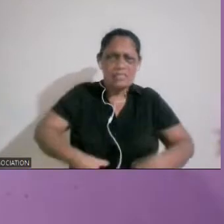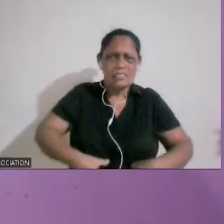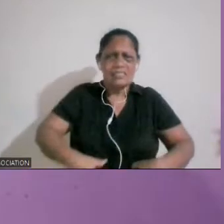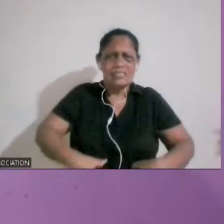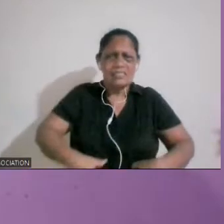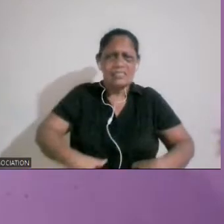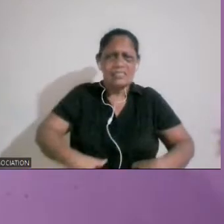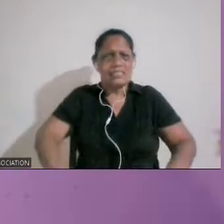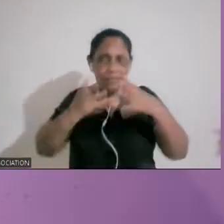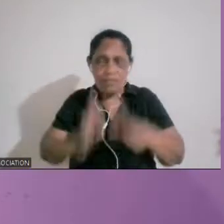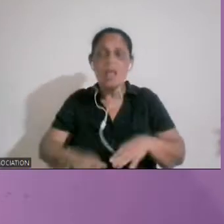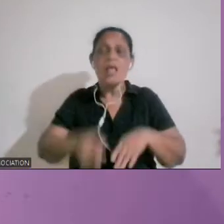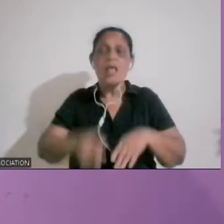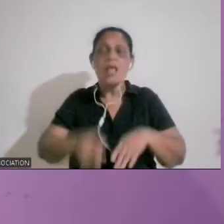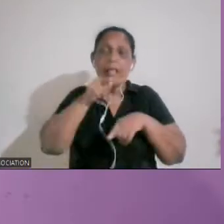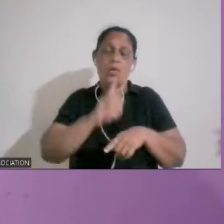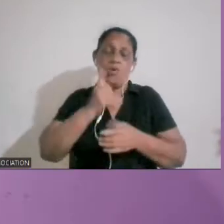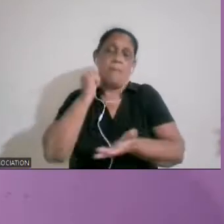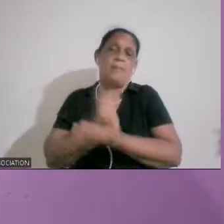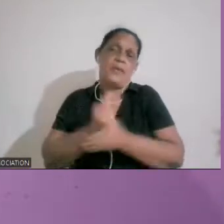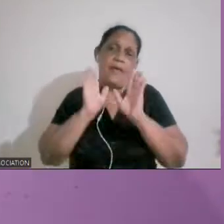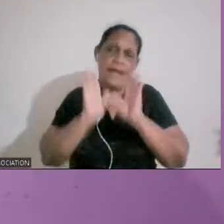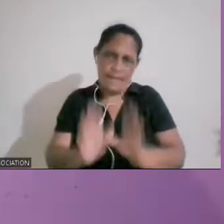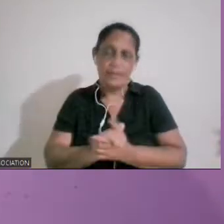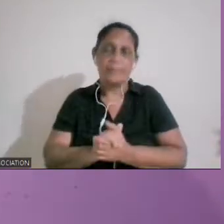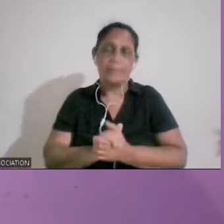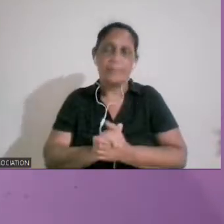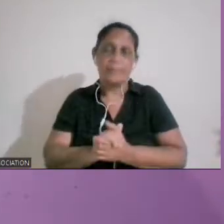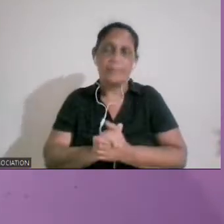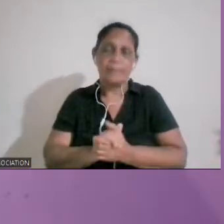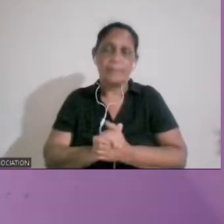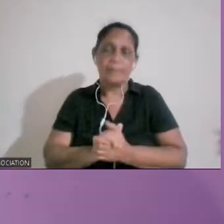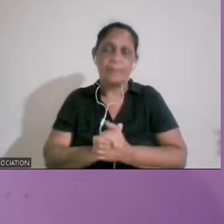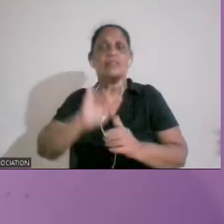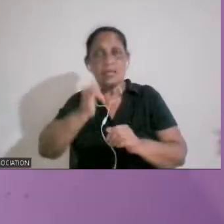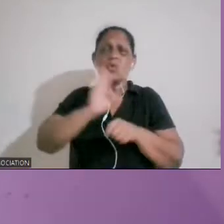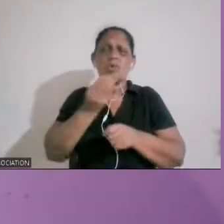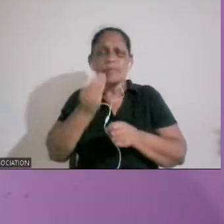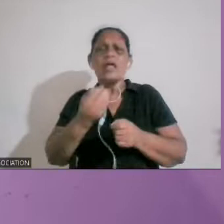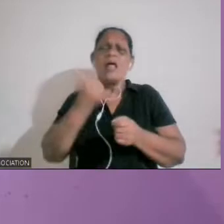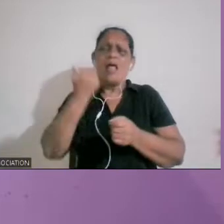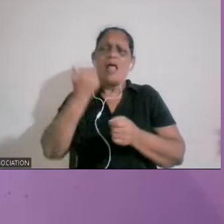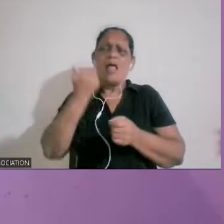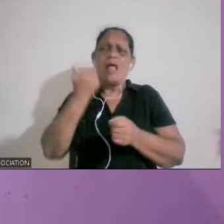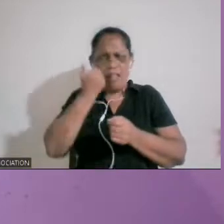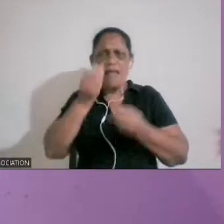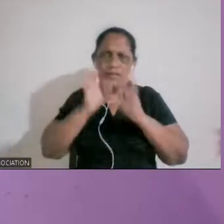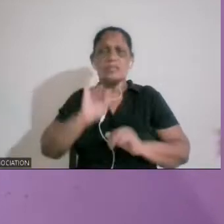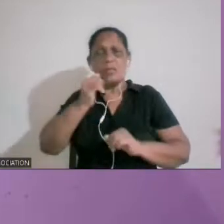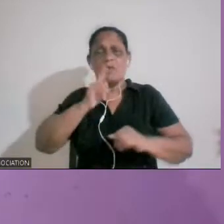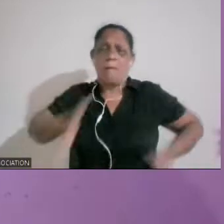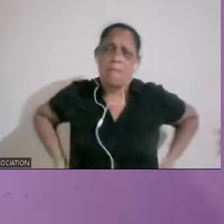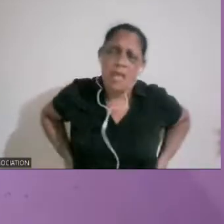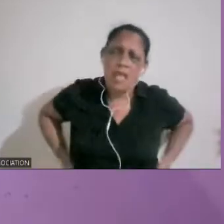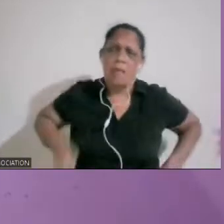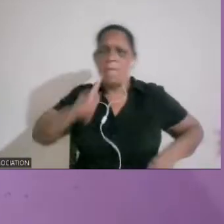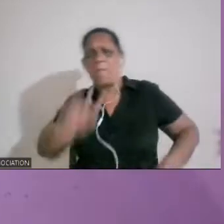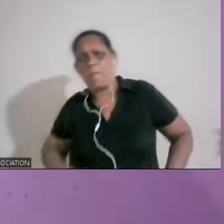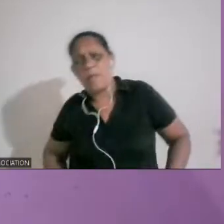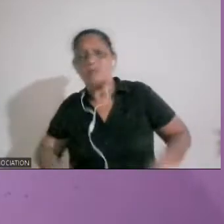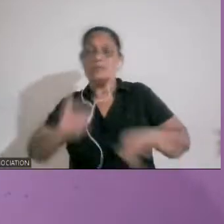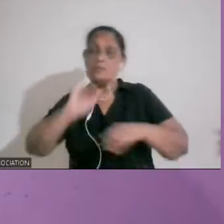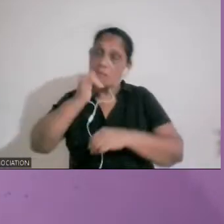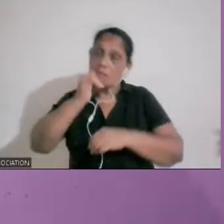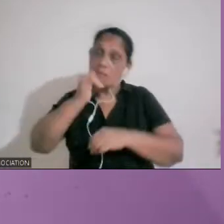procedures like applying a hot water bottle, then that is dysmenorrhea. people not only get severe abdominal pain, but also